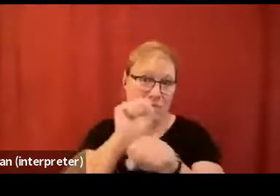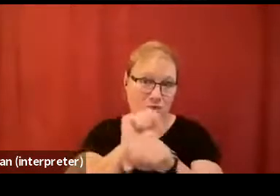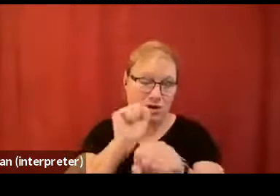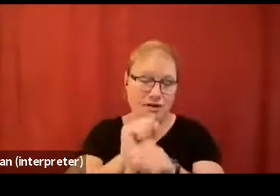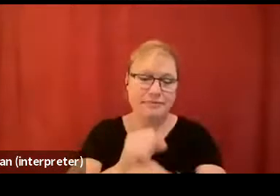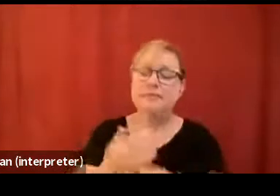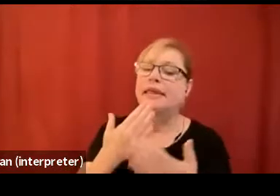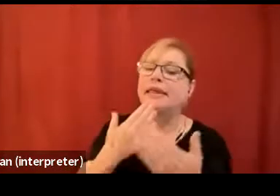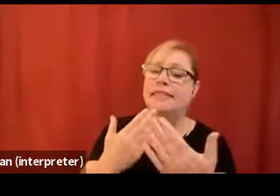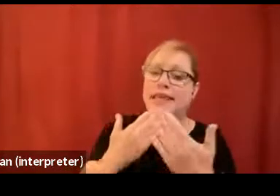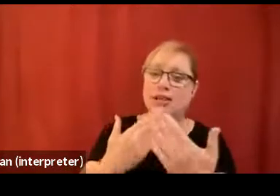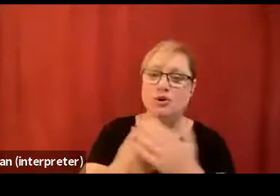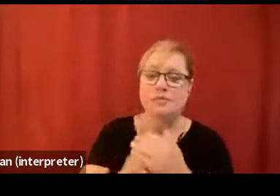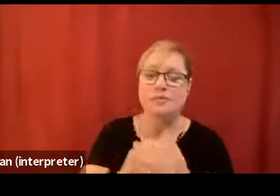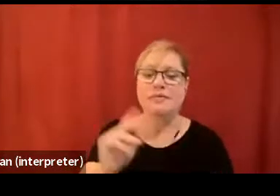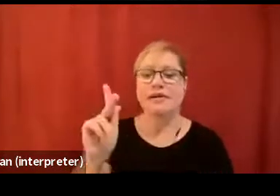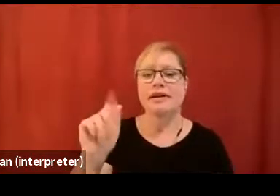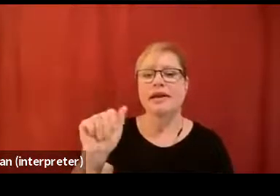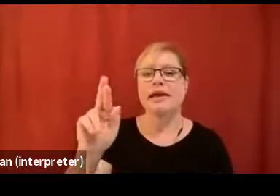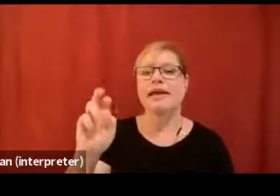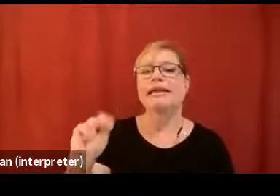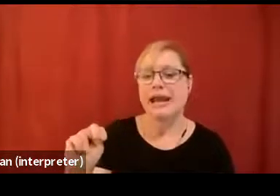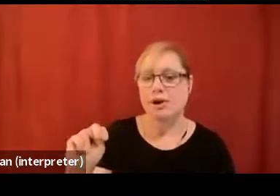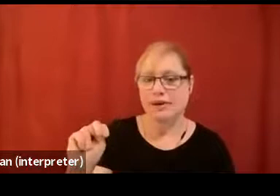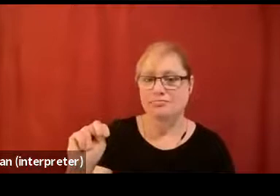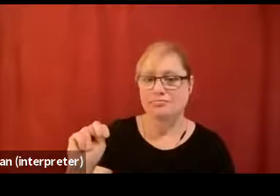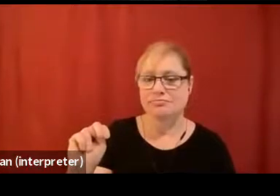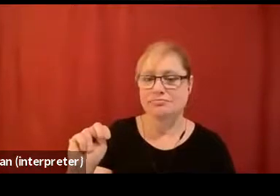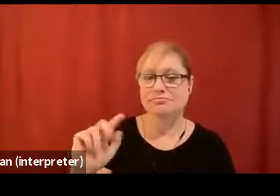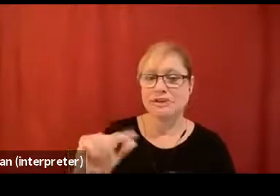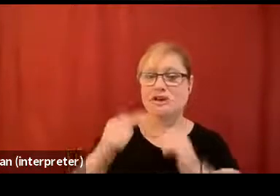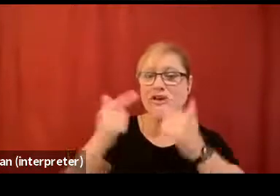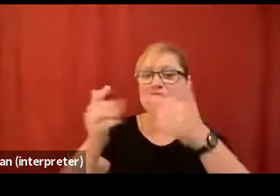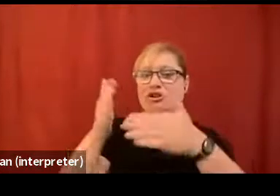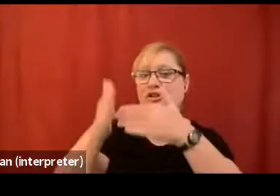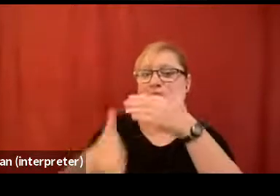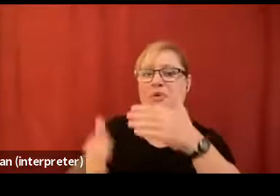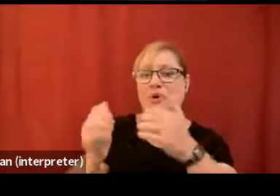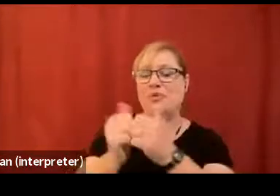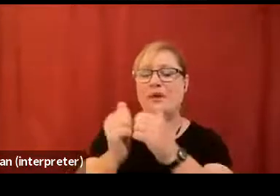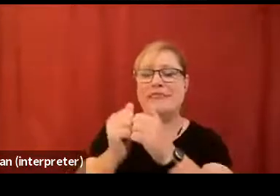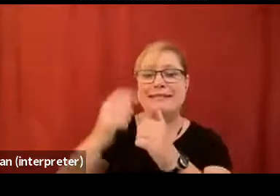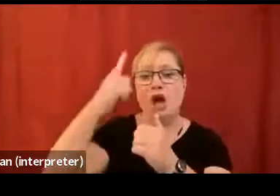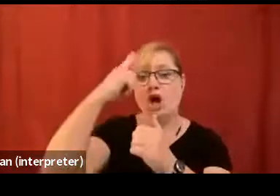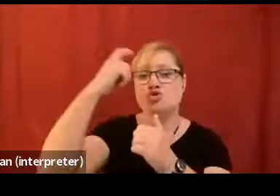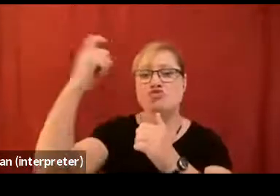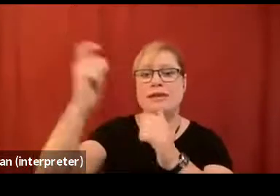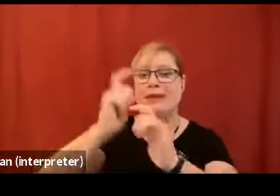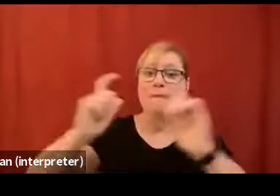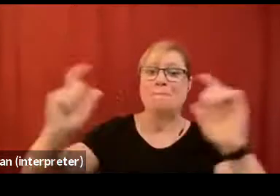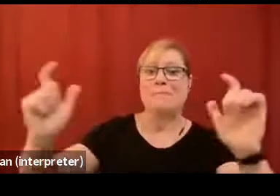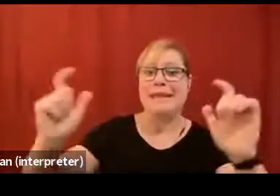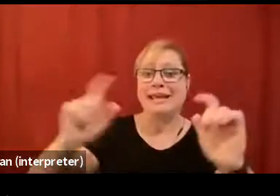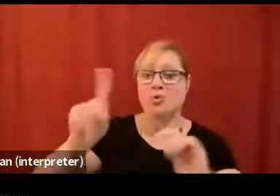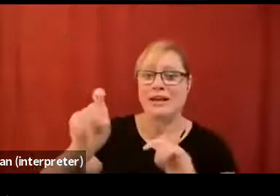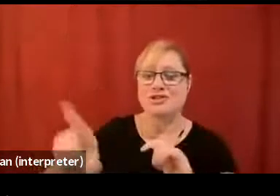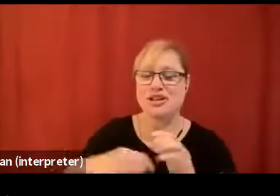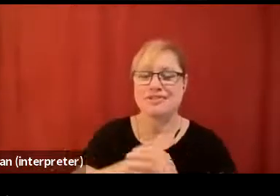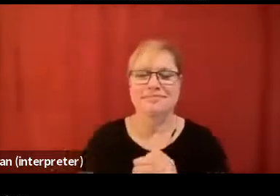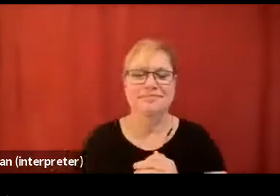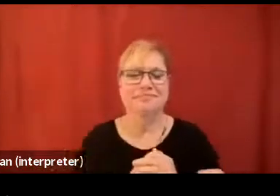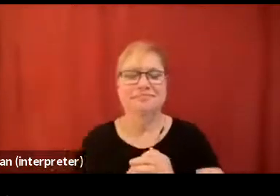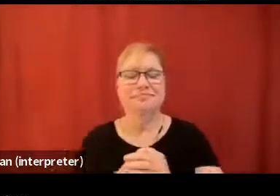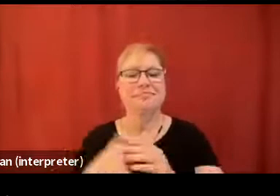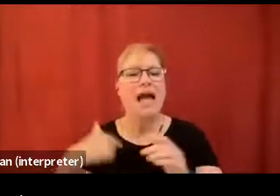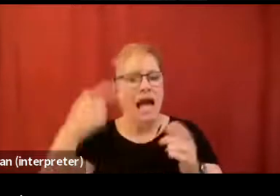Thank you. And Karen, we'll let you close up with this dreaming big question. I happen to agree,